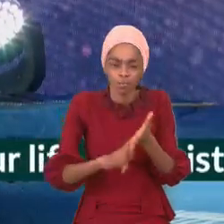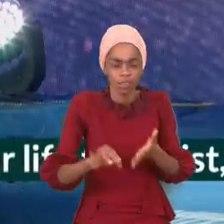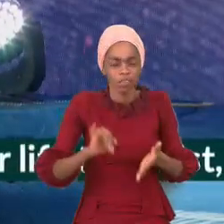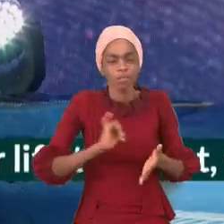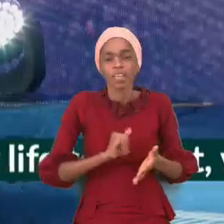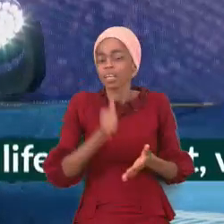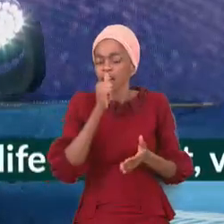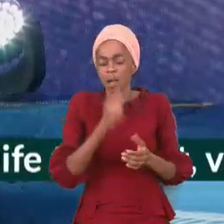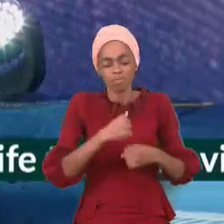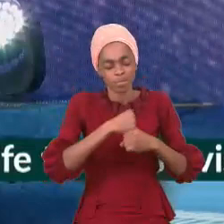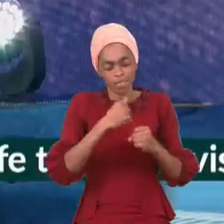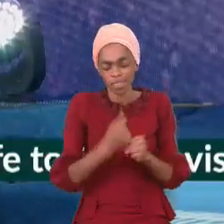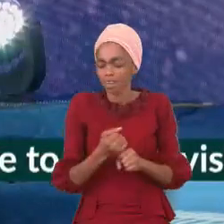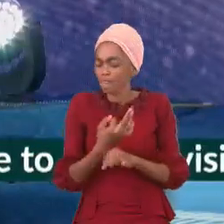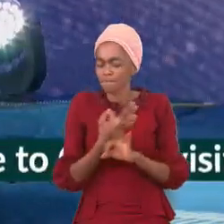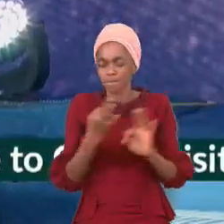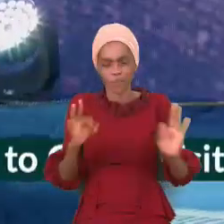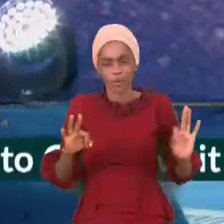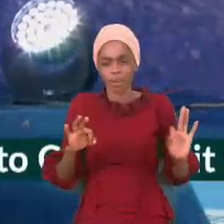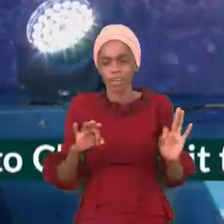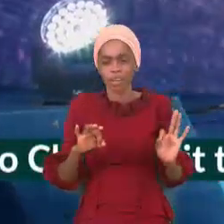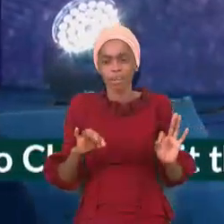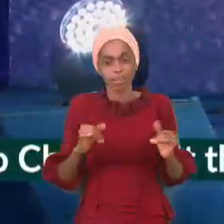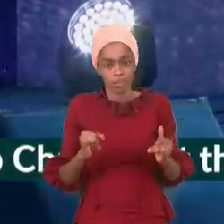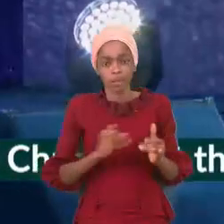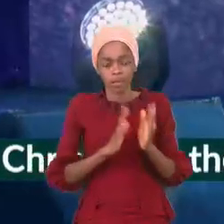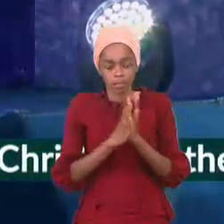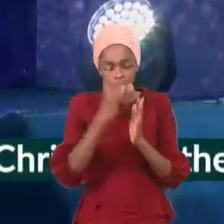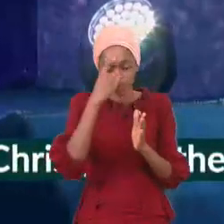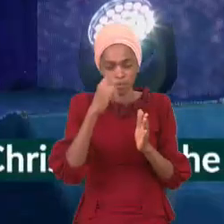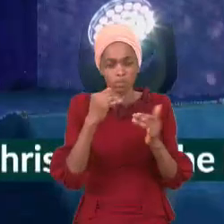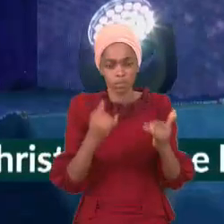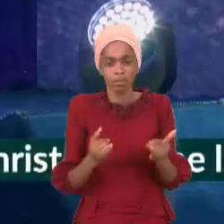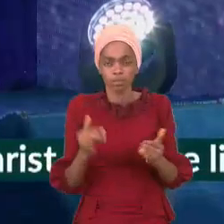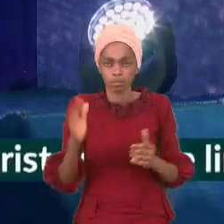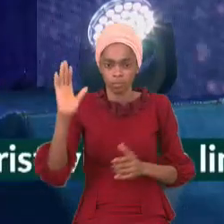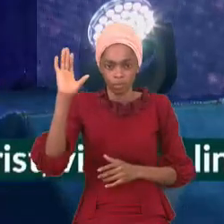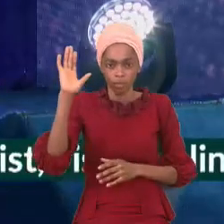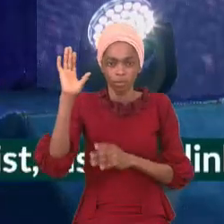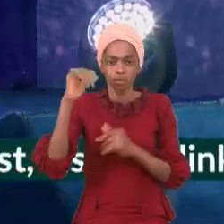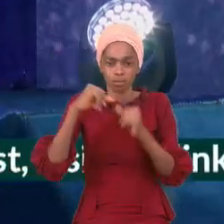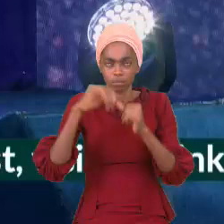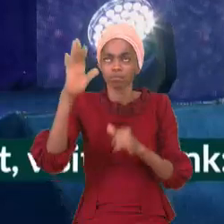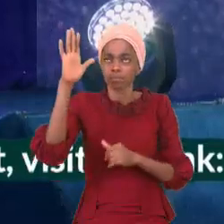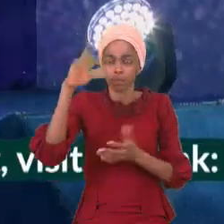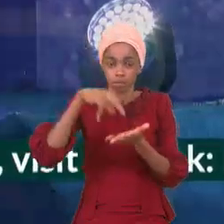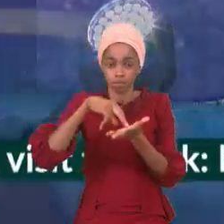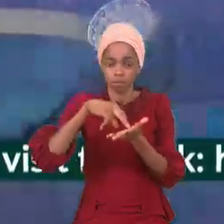set free. I'll pray for you now. Keep up your hand now while you're standing up.